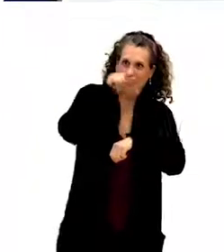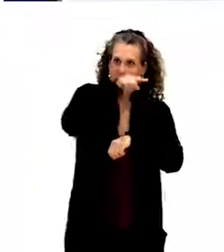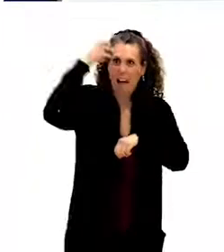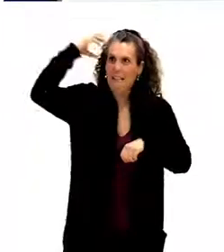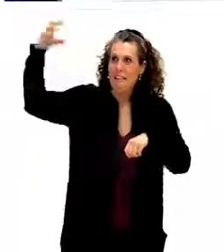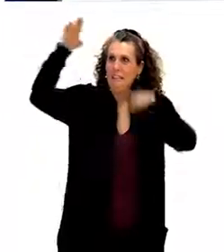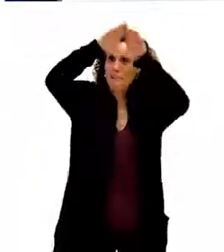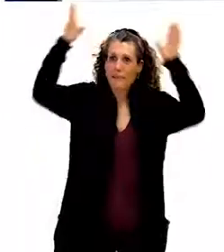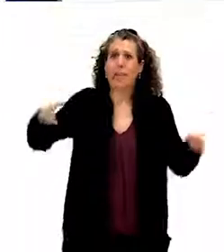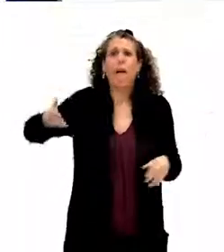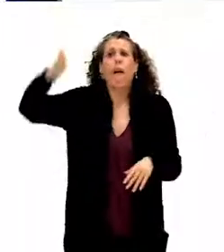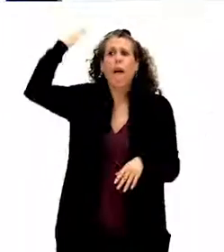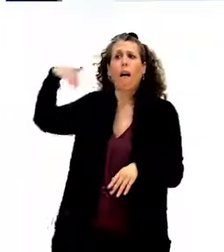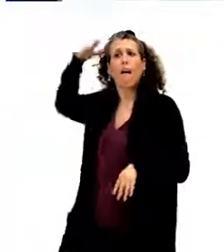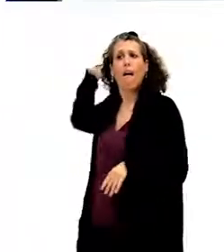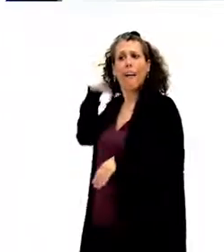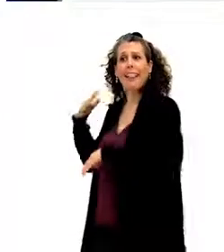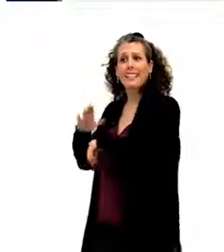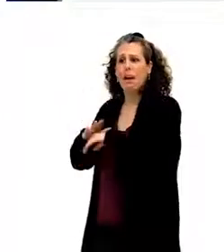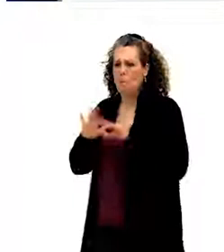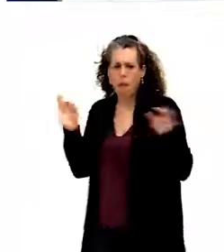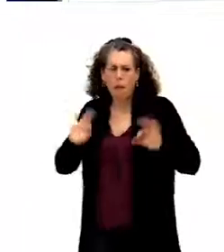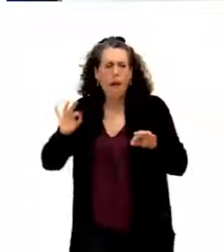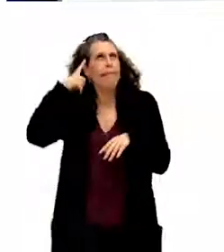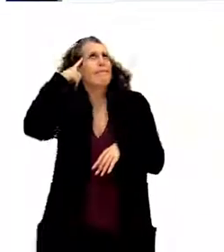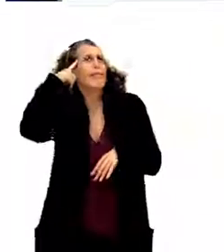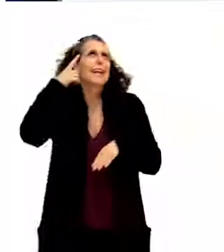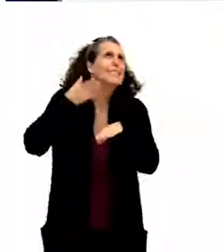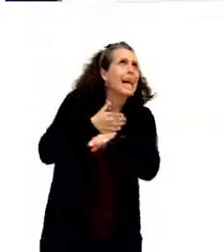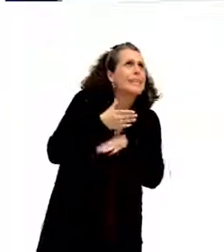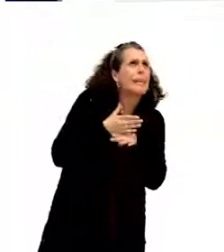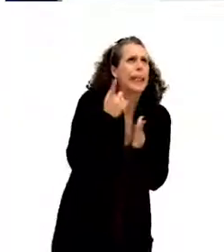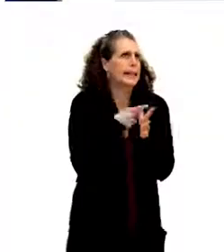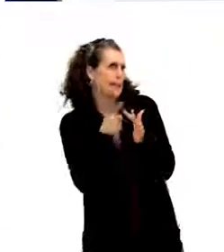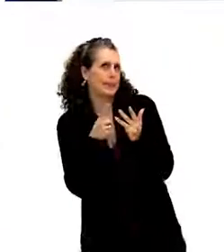that didn't have specific accessibility requirements.